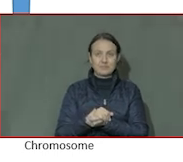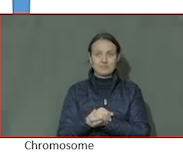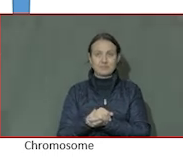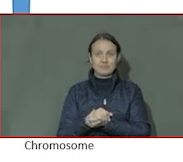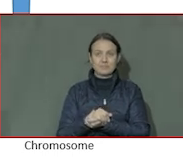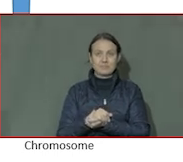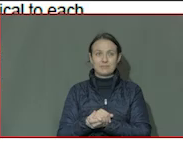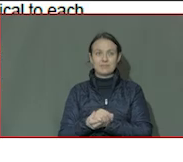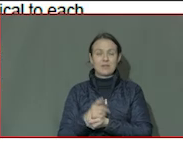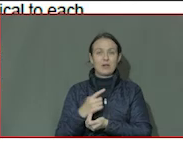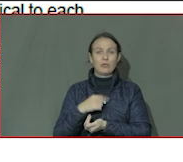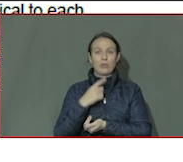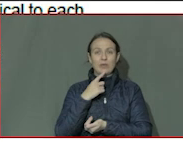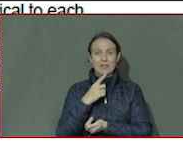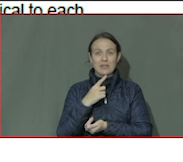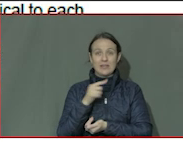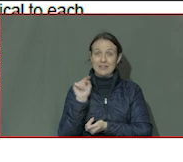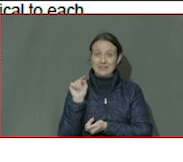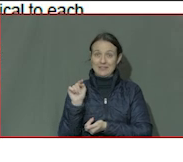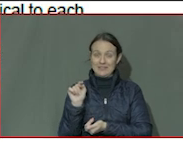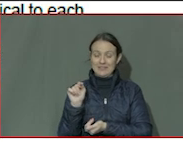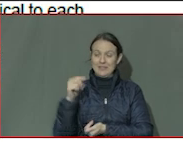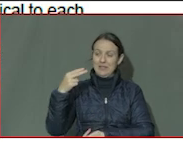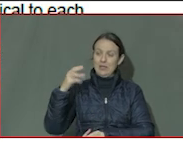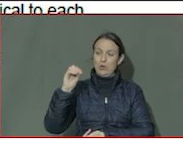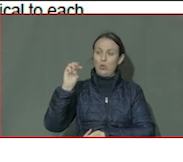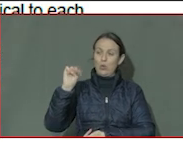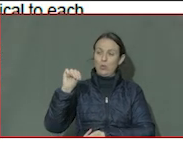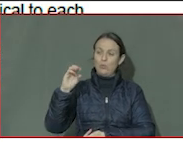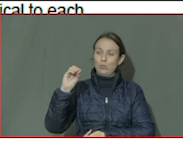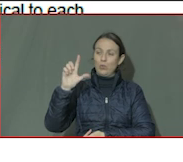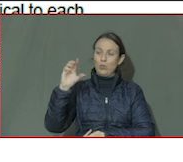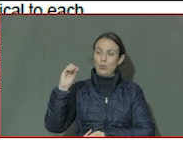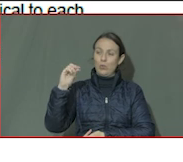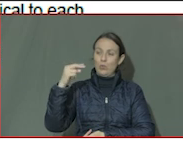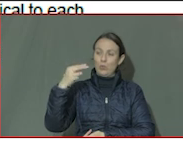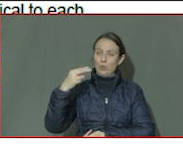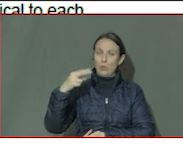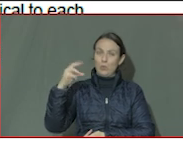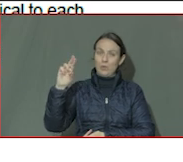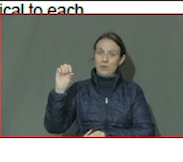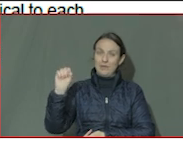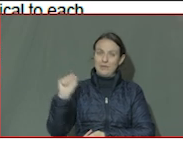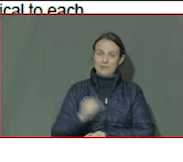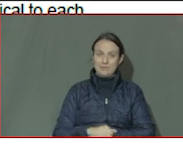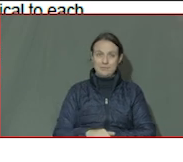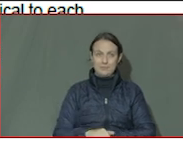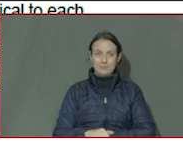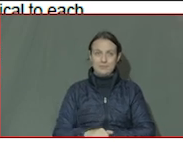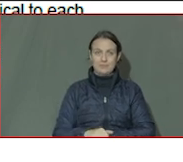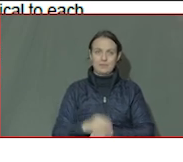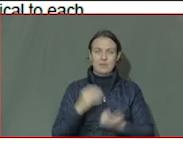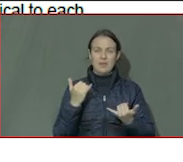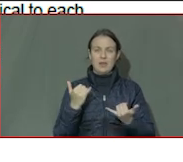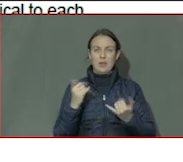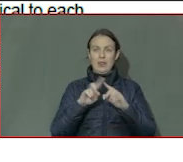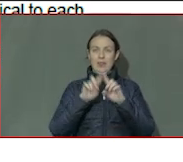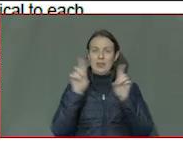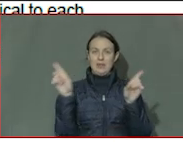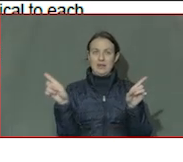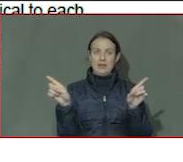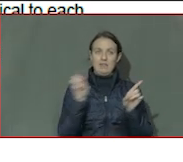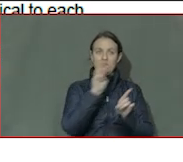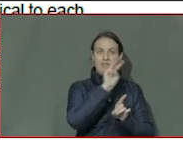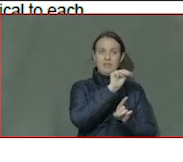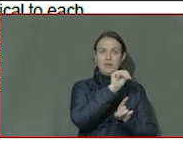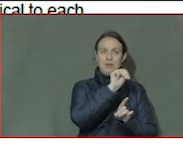That is why we say they are homologous chromosomes. And then the difference between